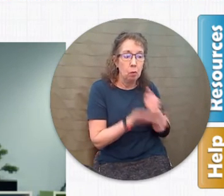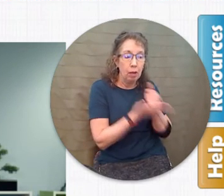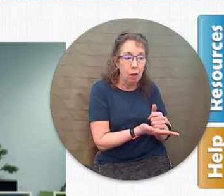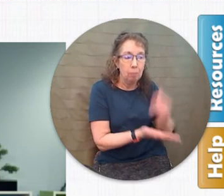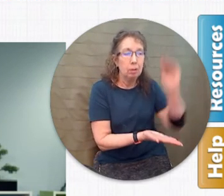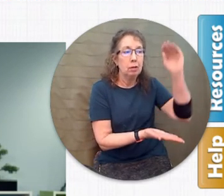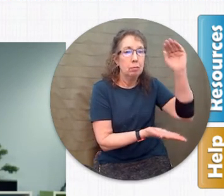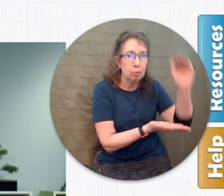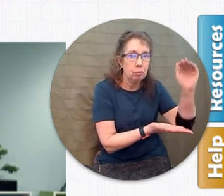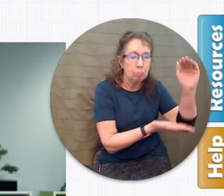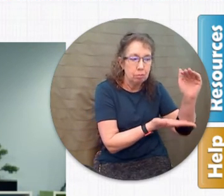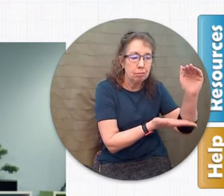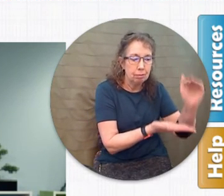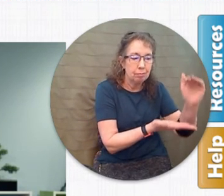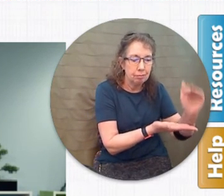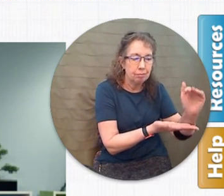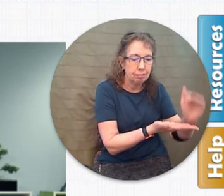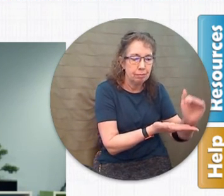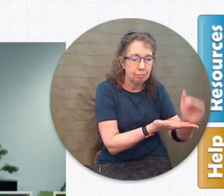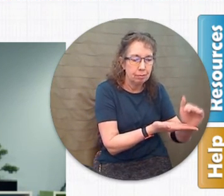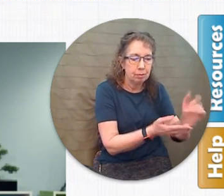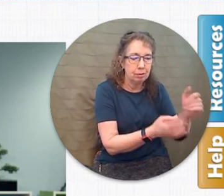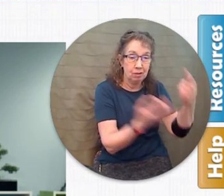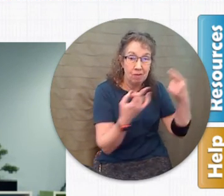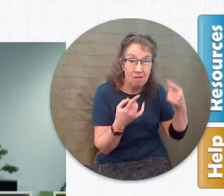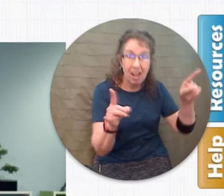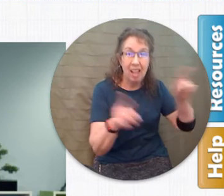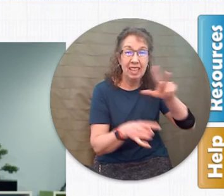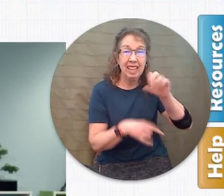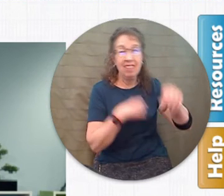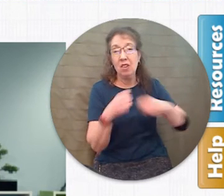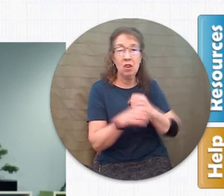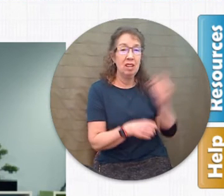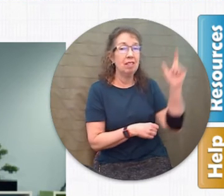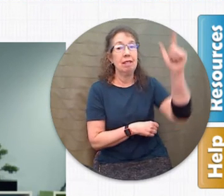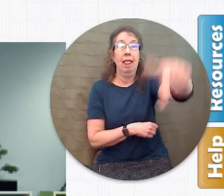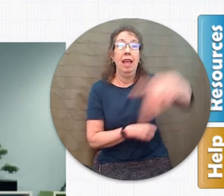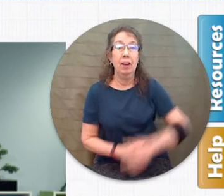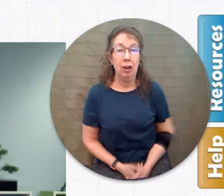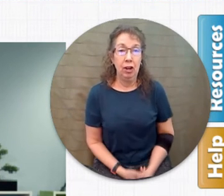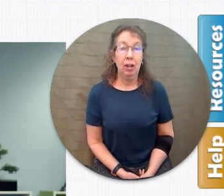ever smaller and ever smaller until finally, 30 years later,